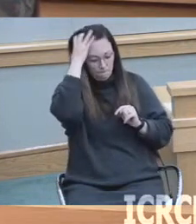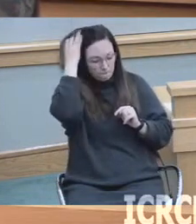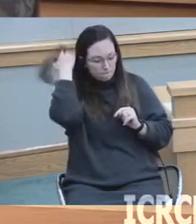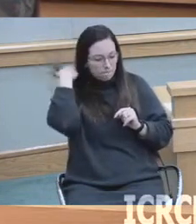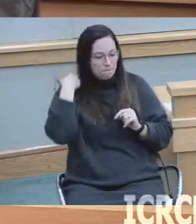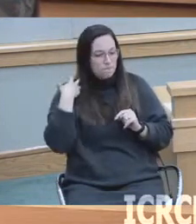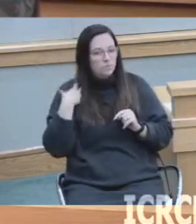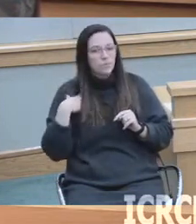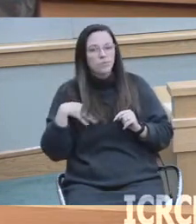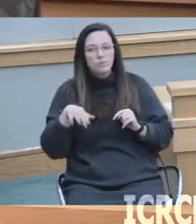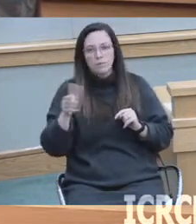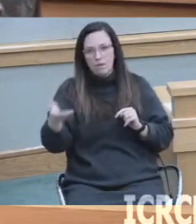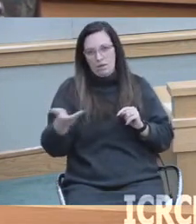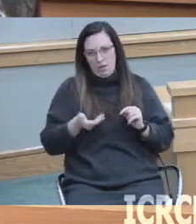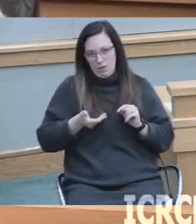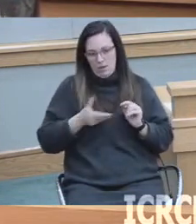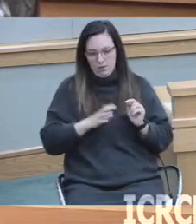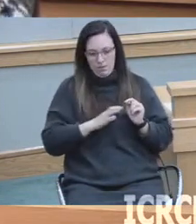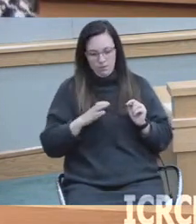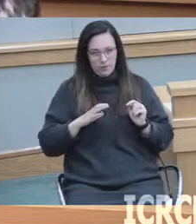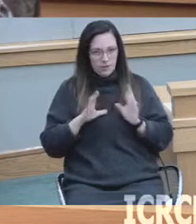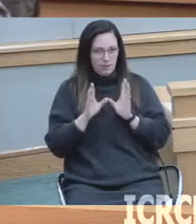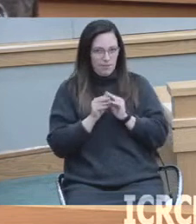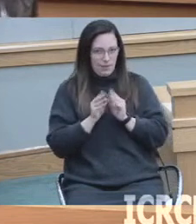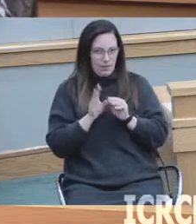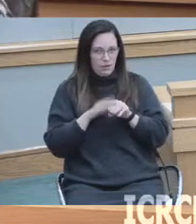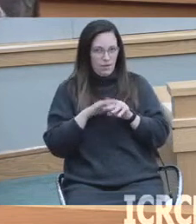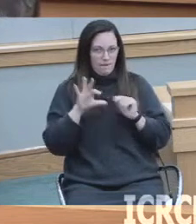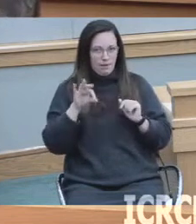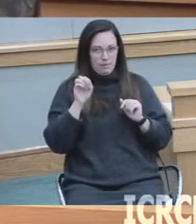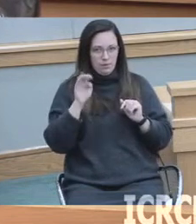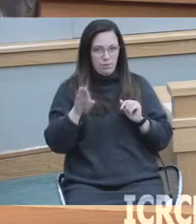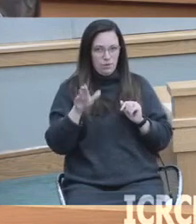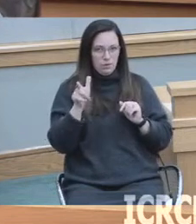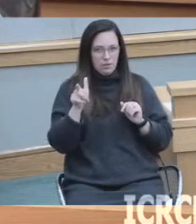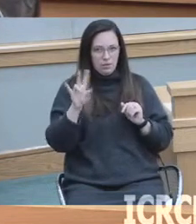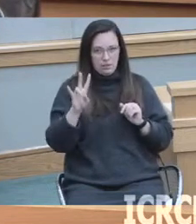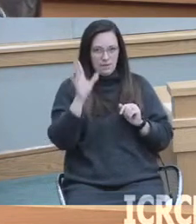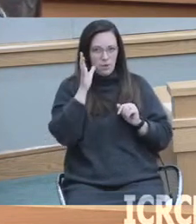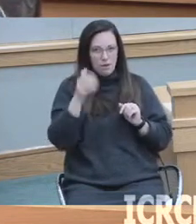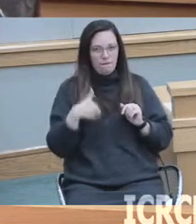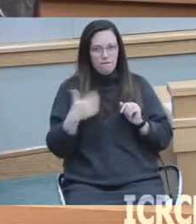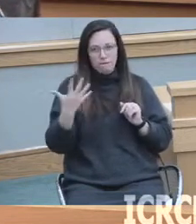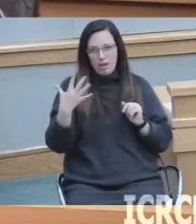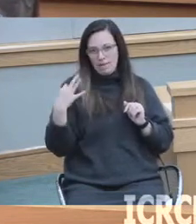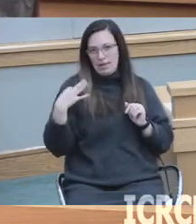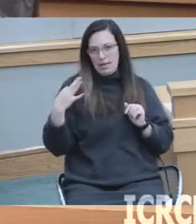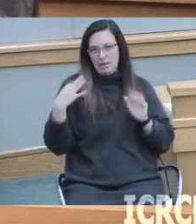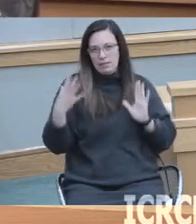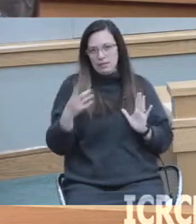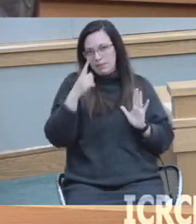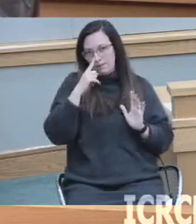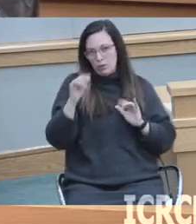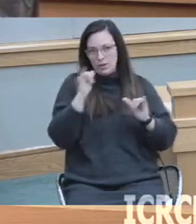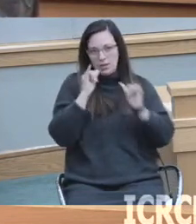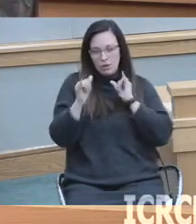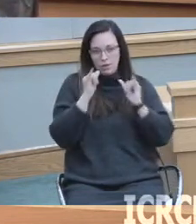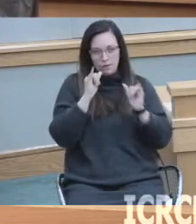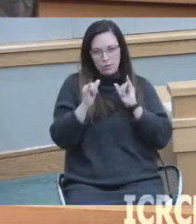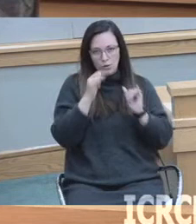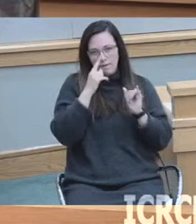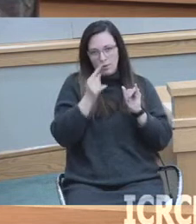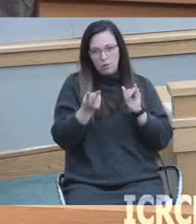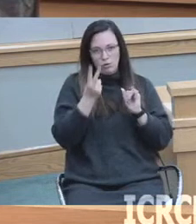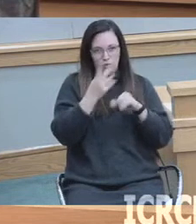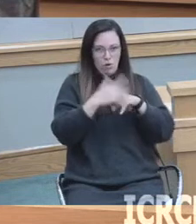be a hiring committee meeting on February 27th. We will have 5 candidates to interview for 2 openings that we